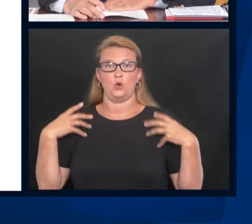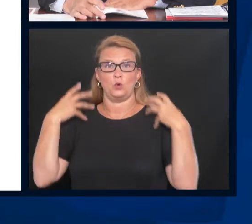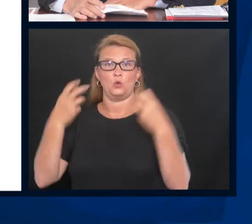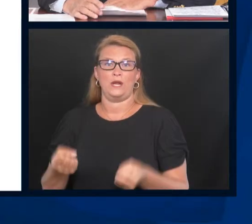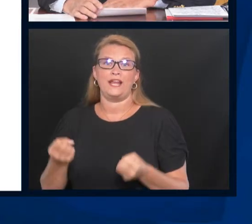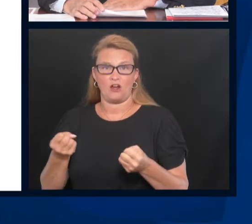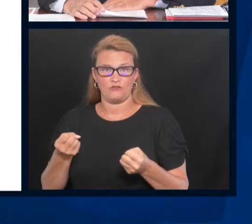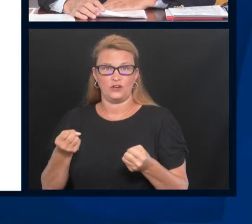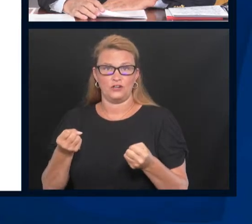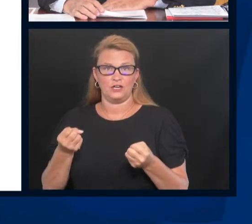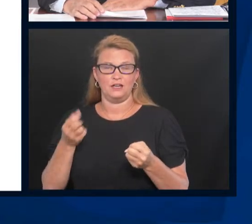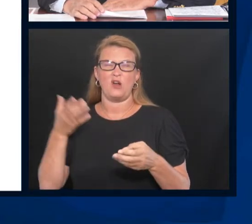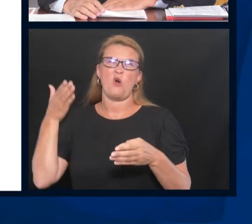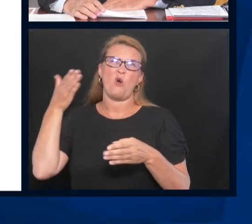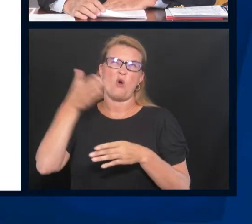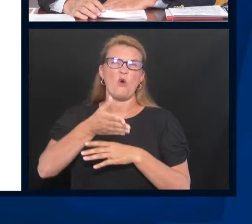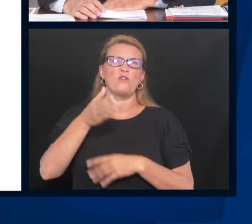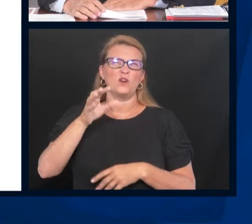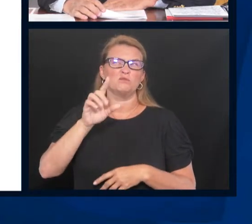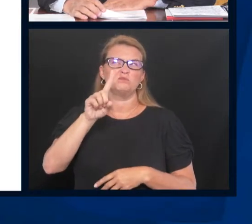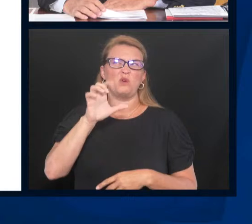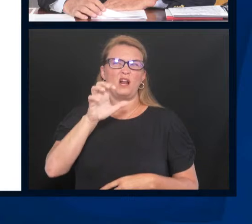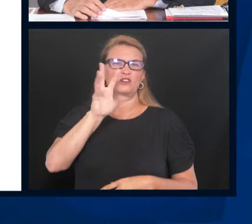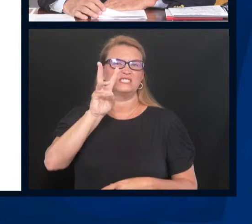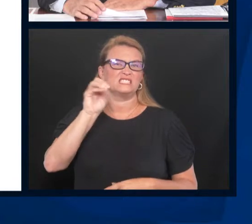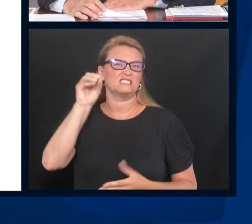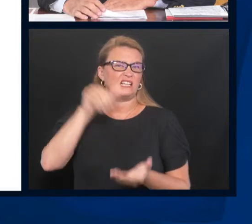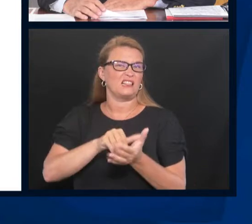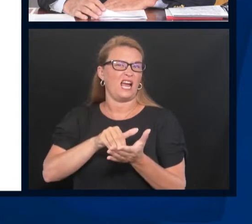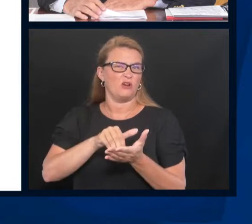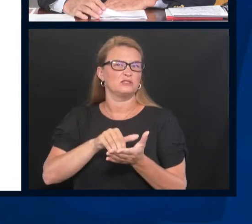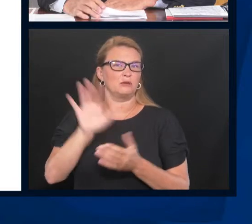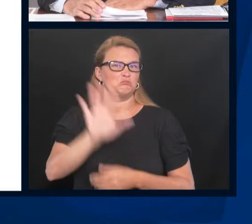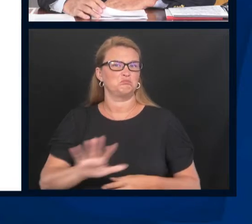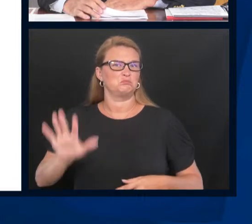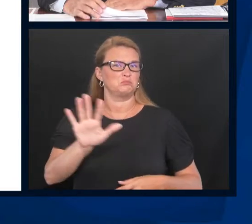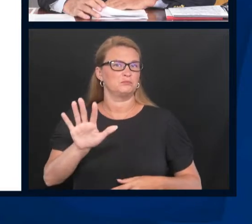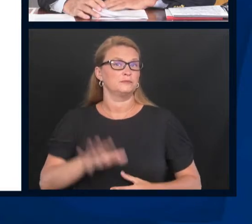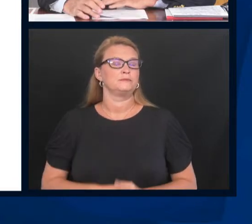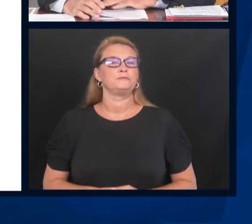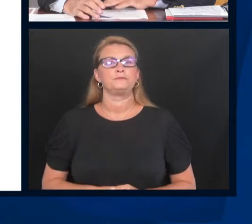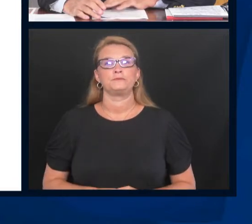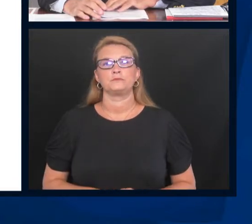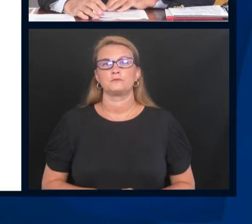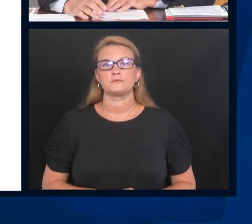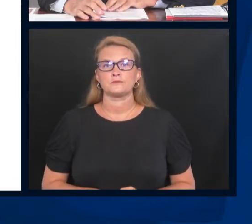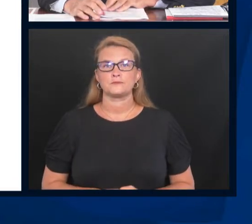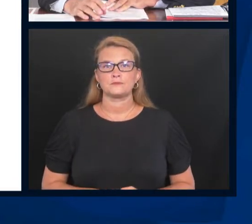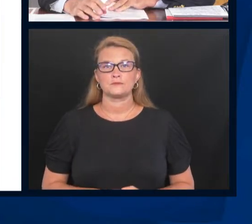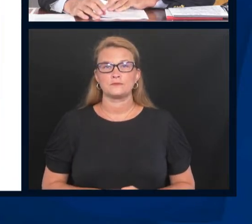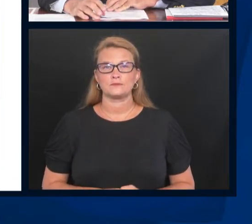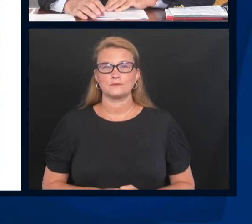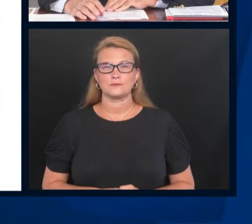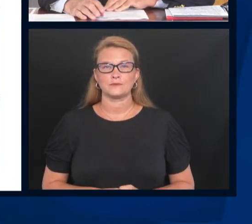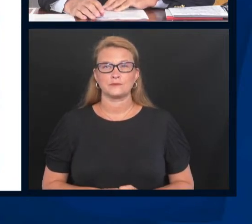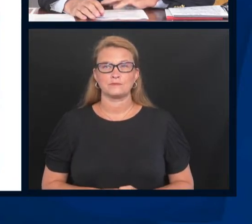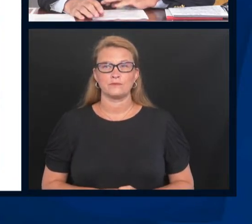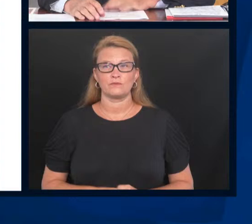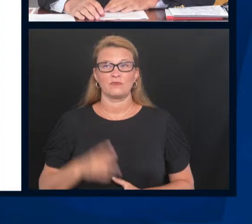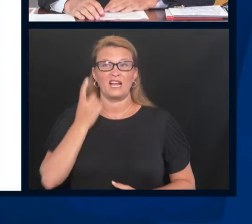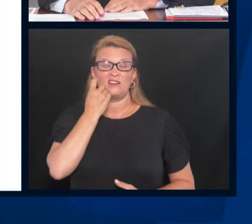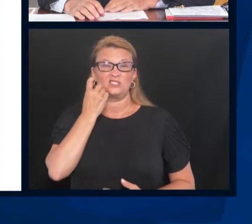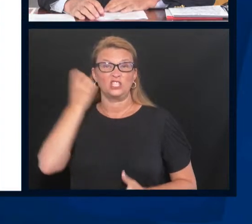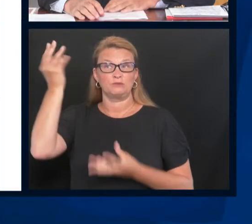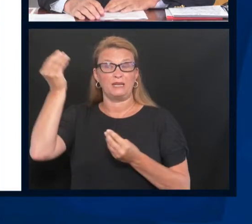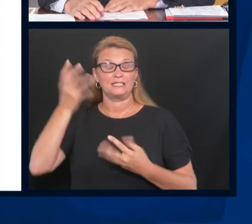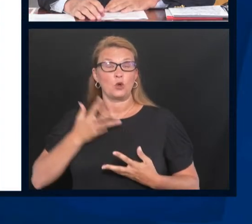cases are still over 160,000. We have I've just been told the newest update is we